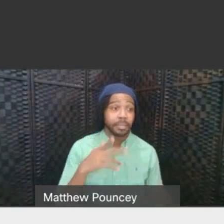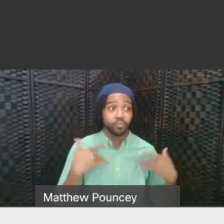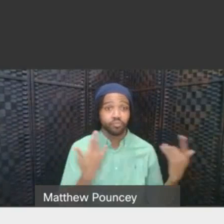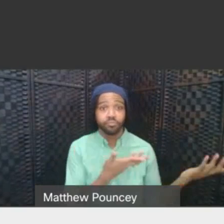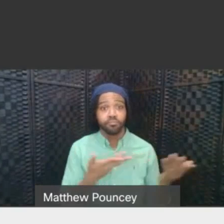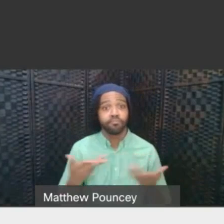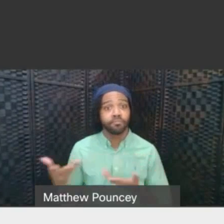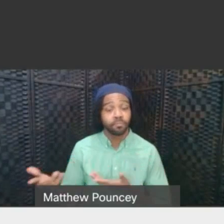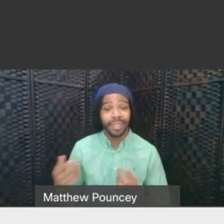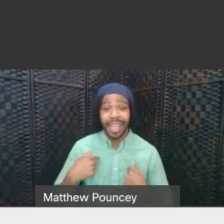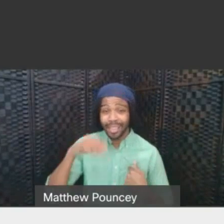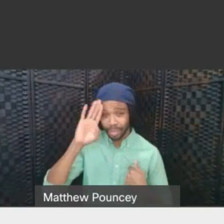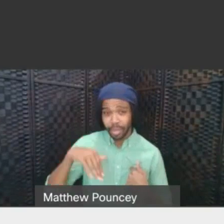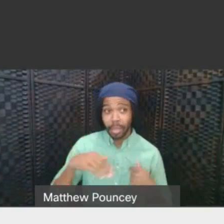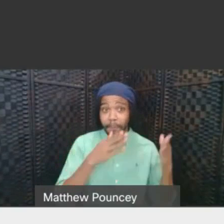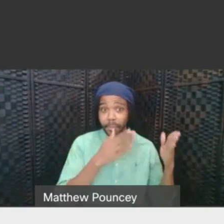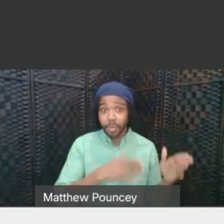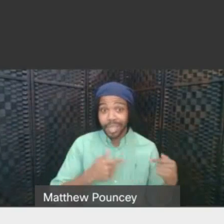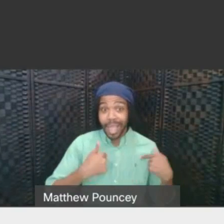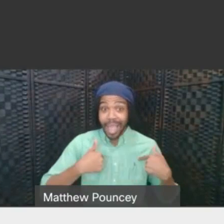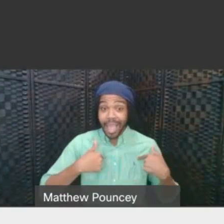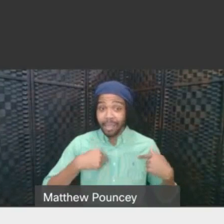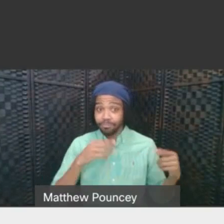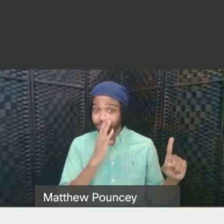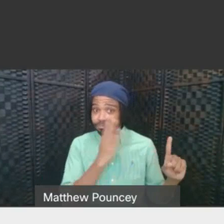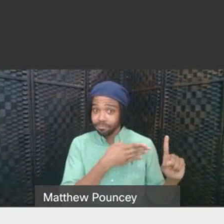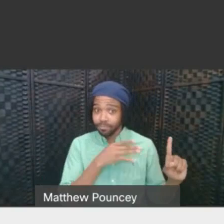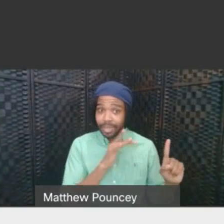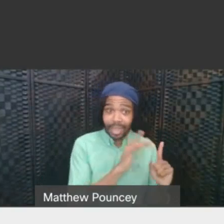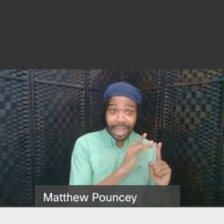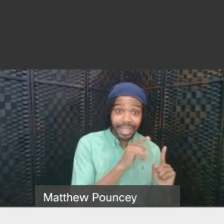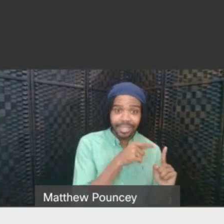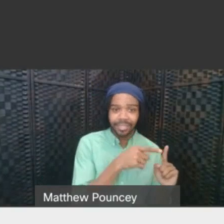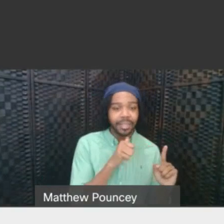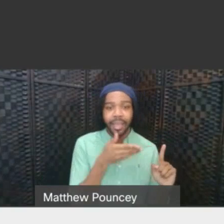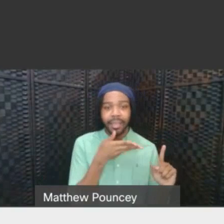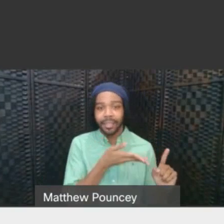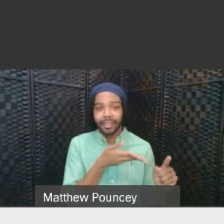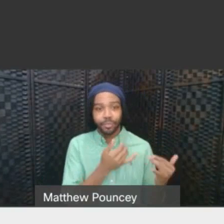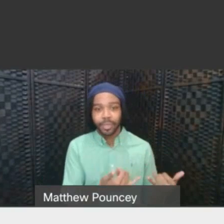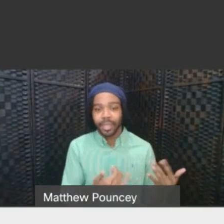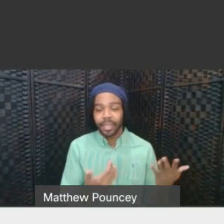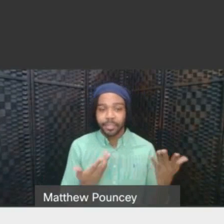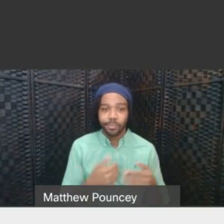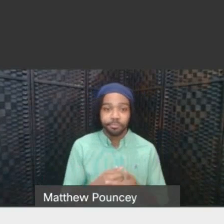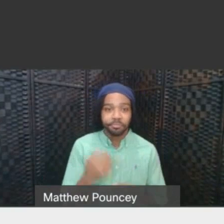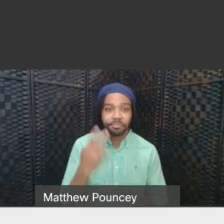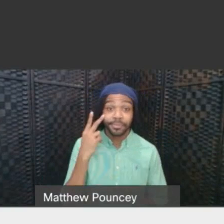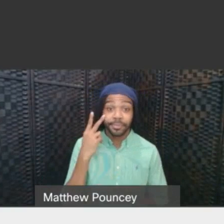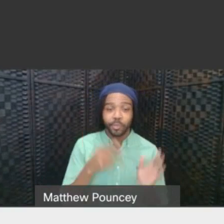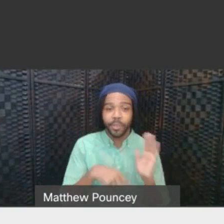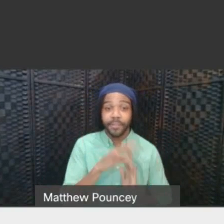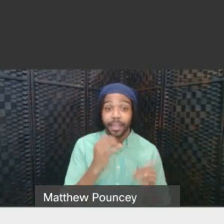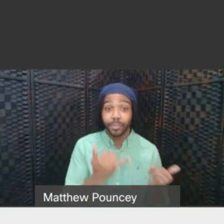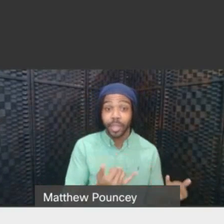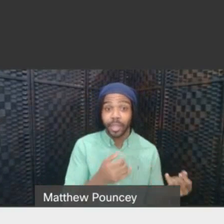I know the person I would ask is not in her office today, but we'll see what we can find out, and we